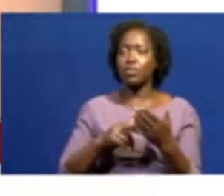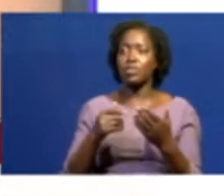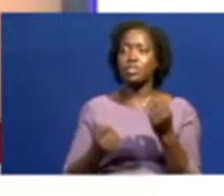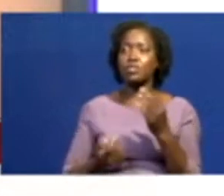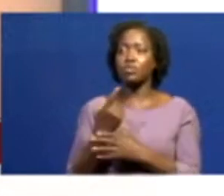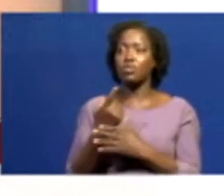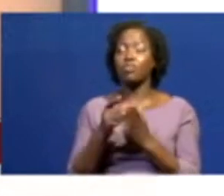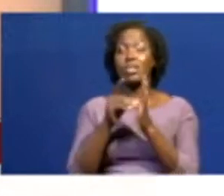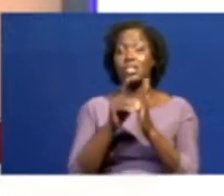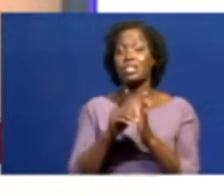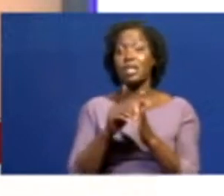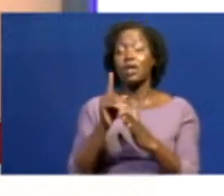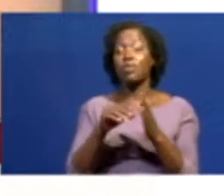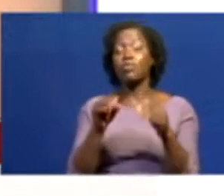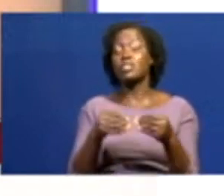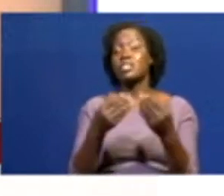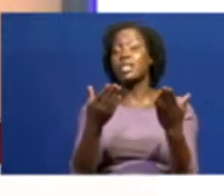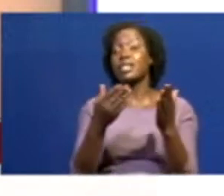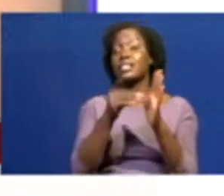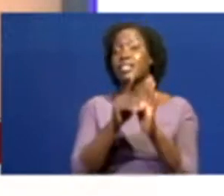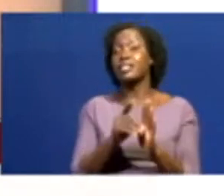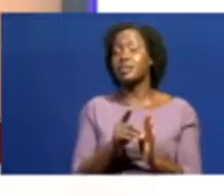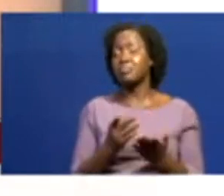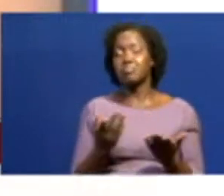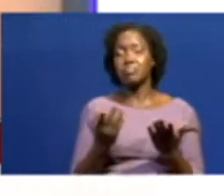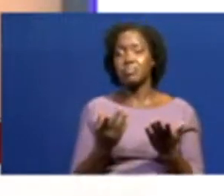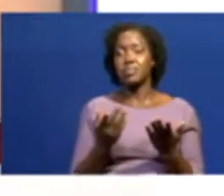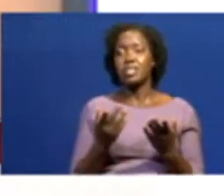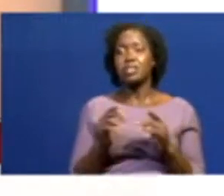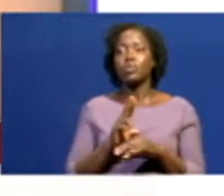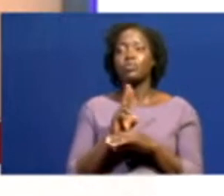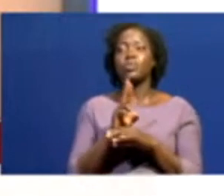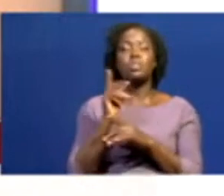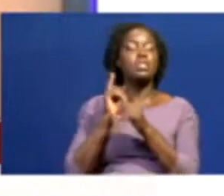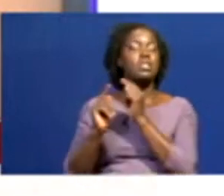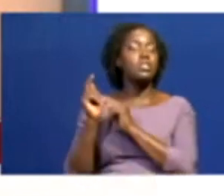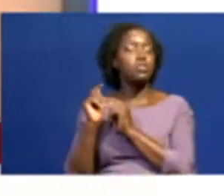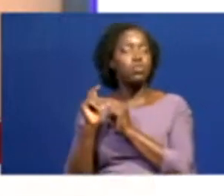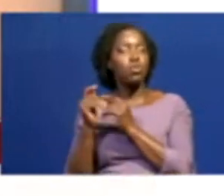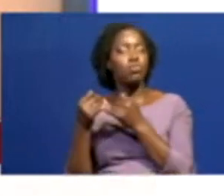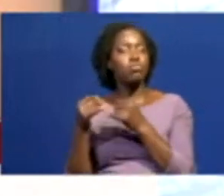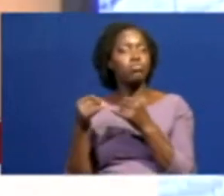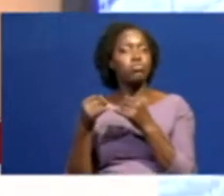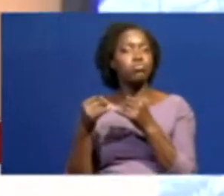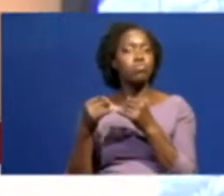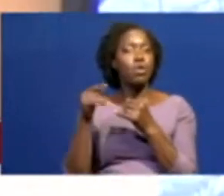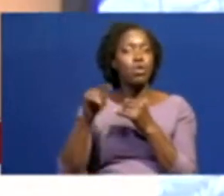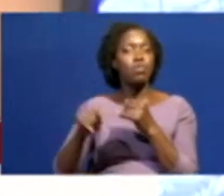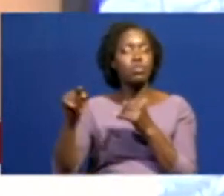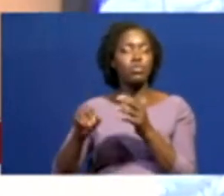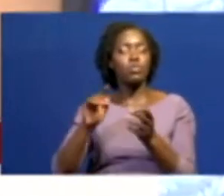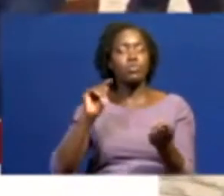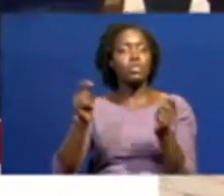of that data, what is conveying the data. Are we going to use the traditional frequencies or are we